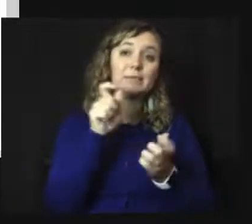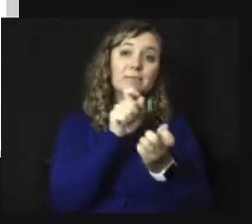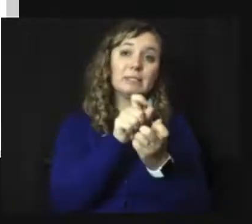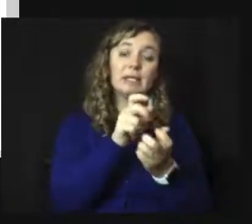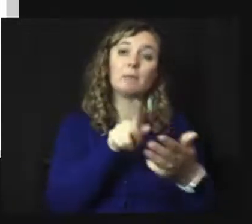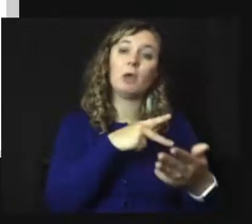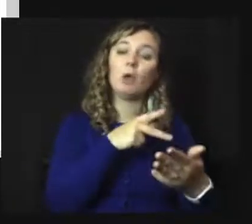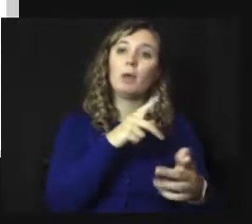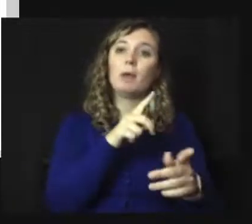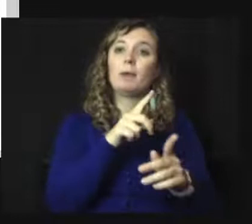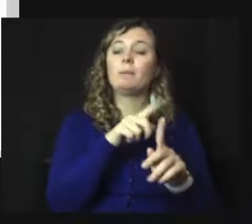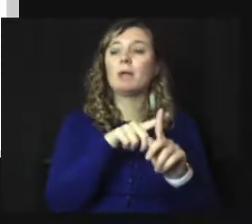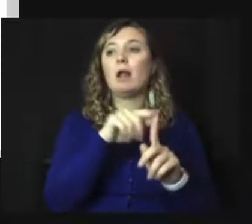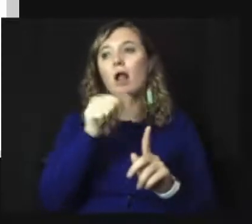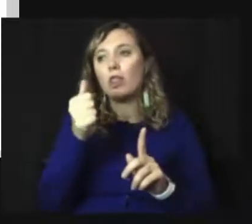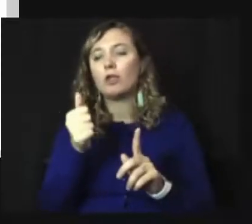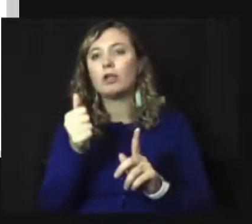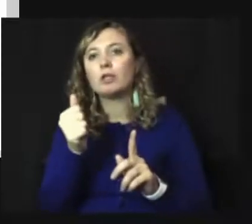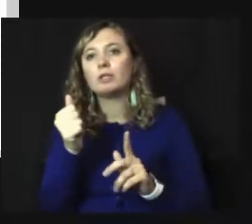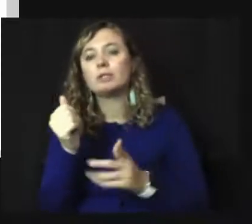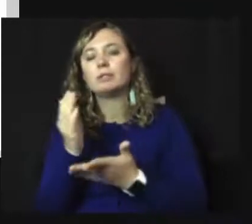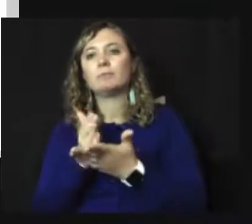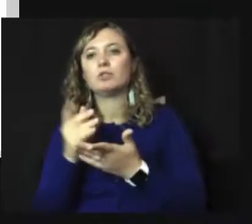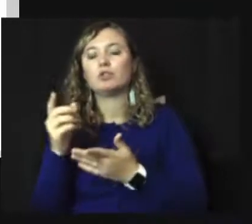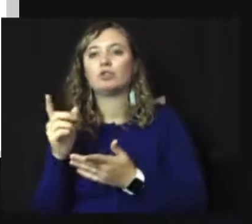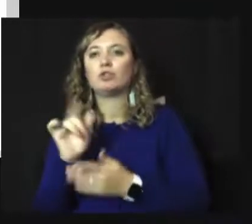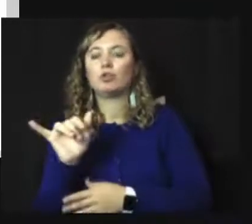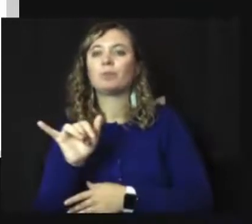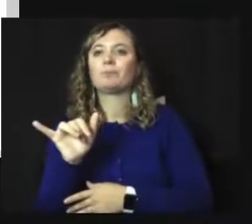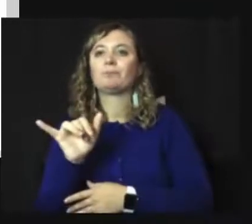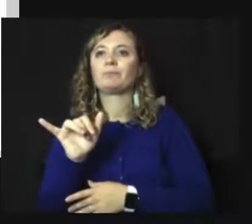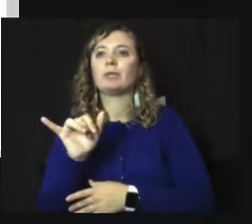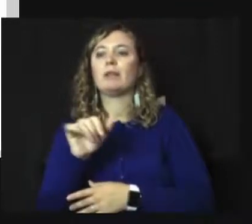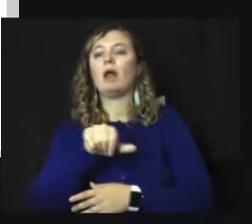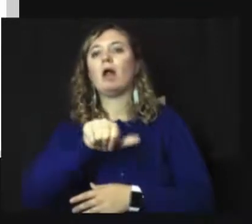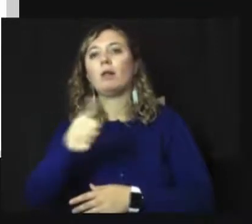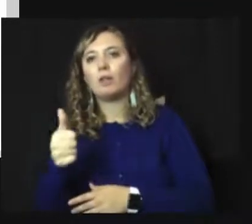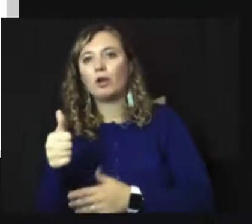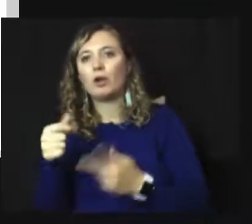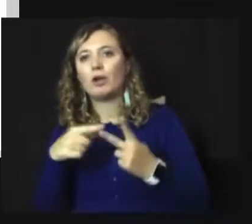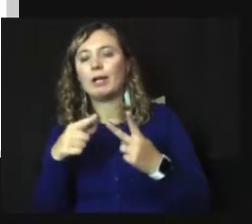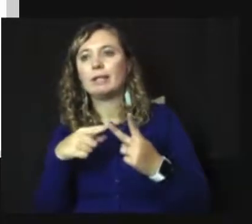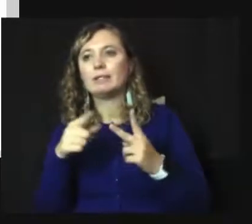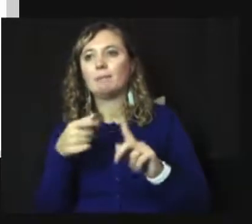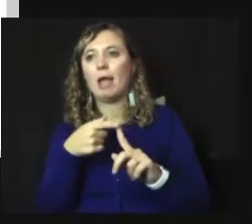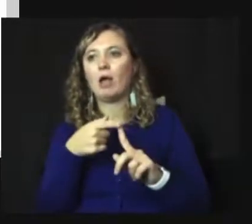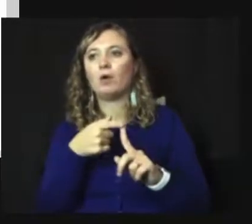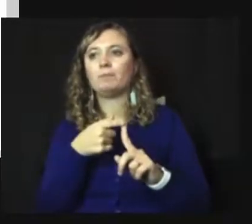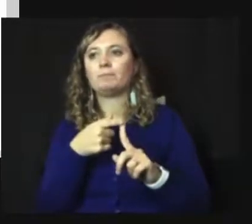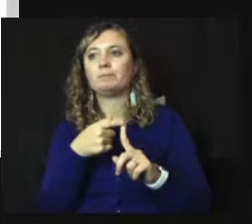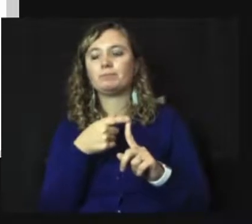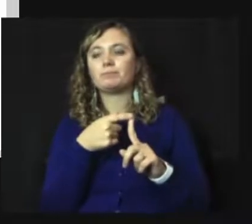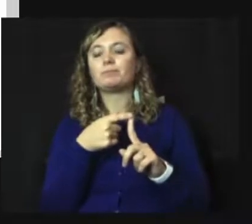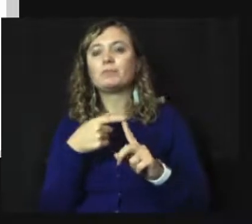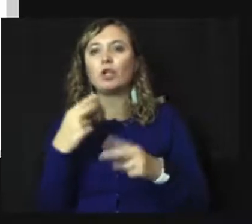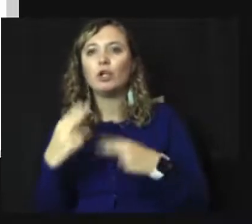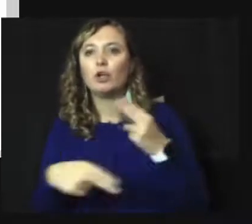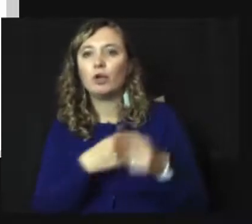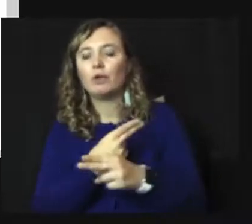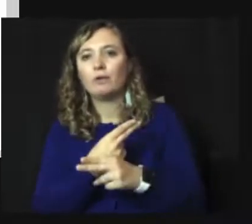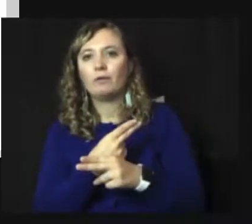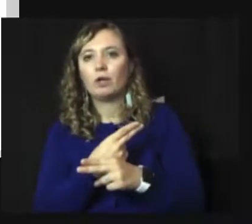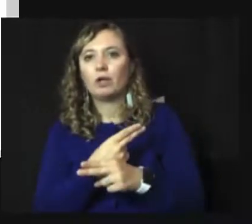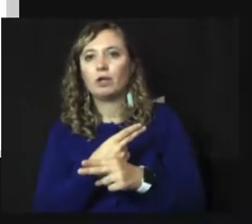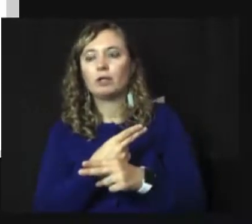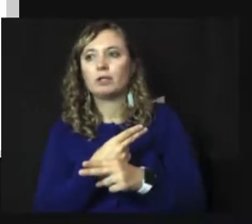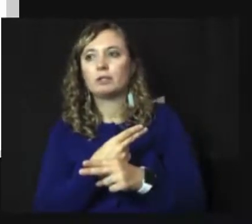the world of the novel that I'm writing, which is in a universe where the series is called Books of Truth.